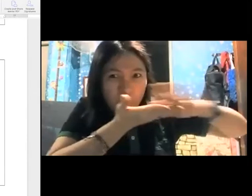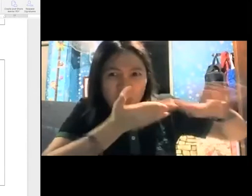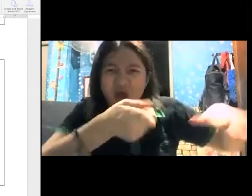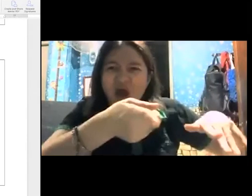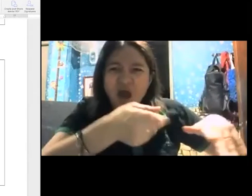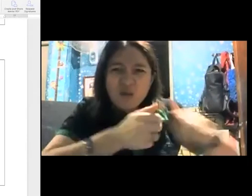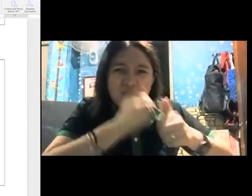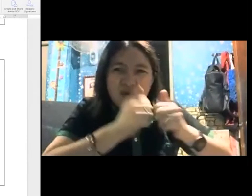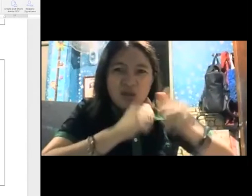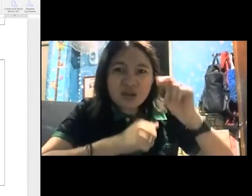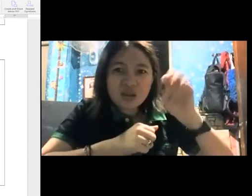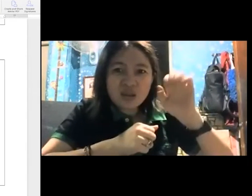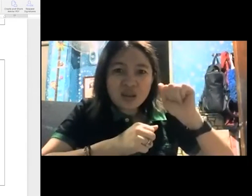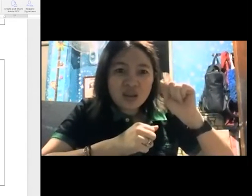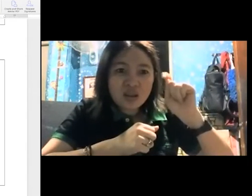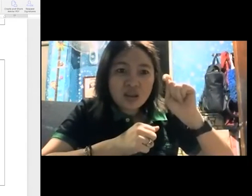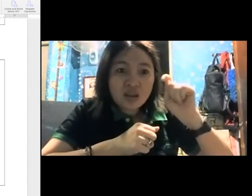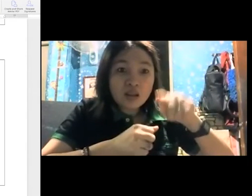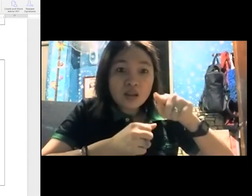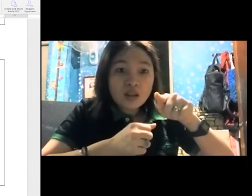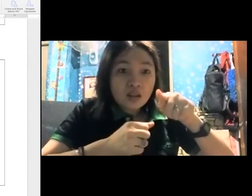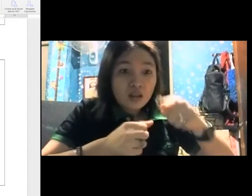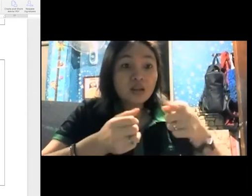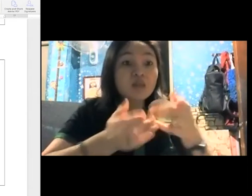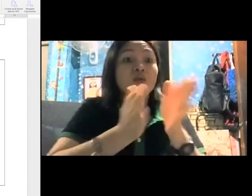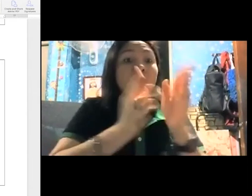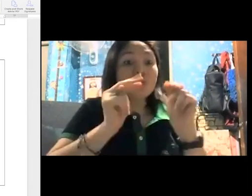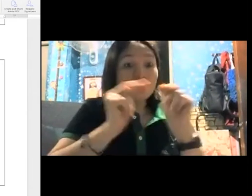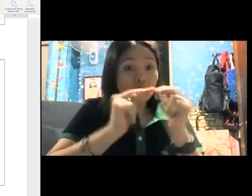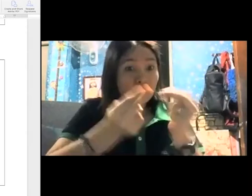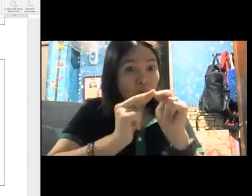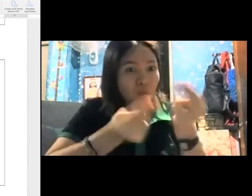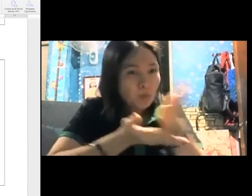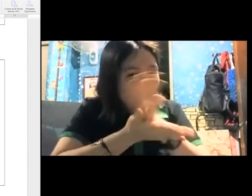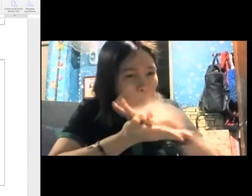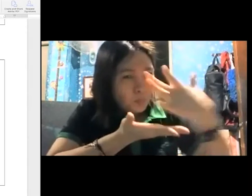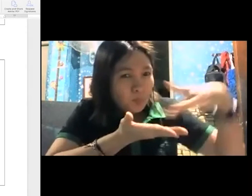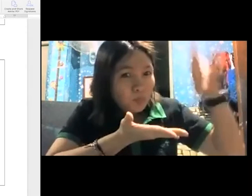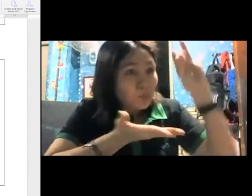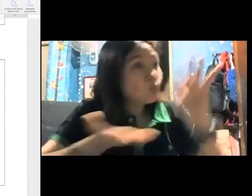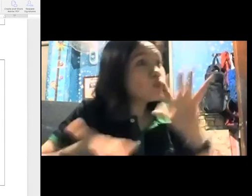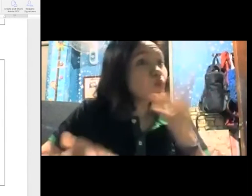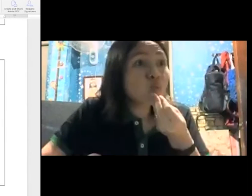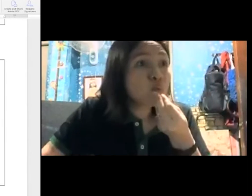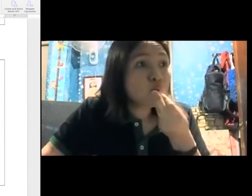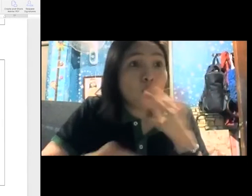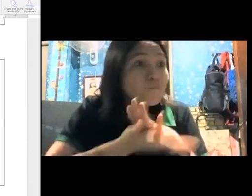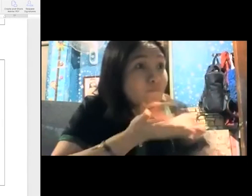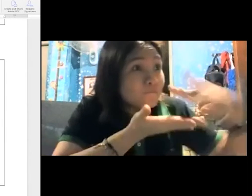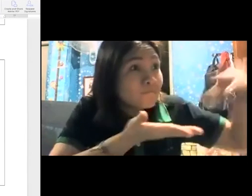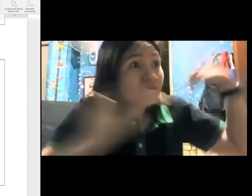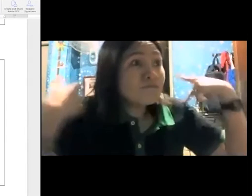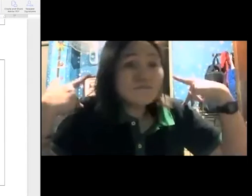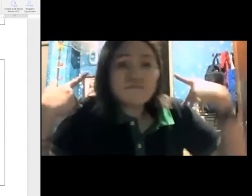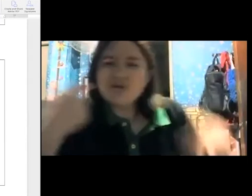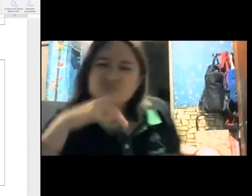It's not necessarily meaning neat in terms of the sign nice. It